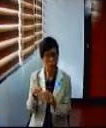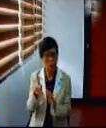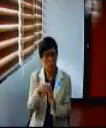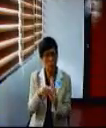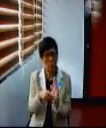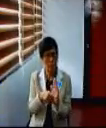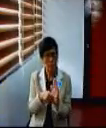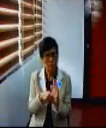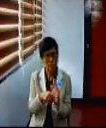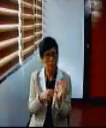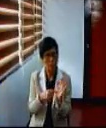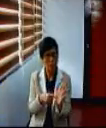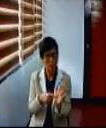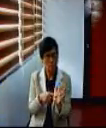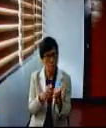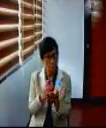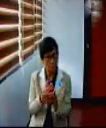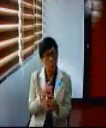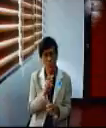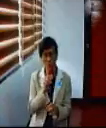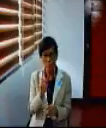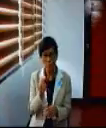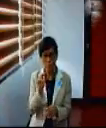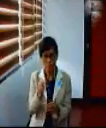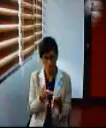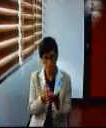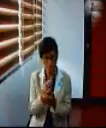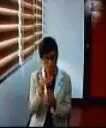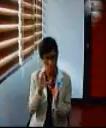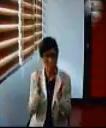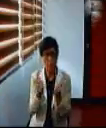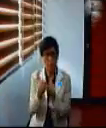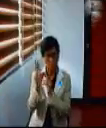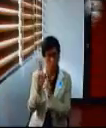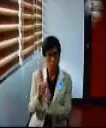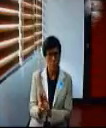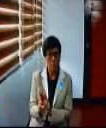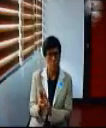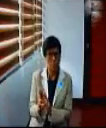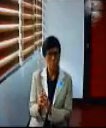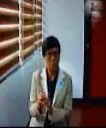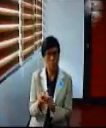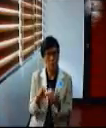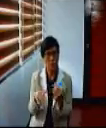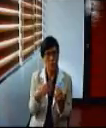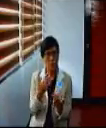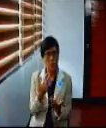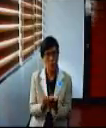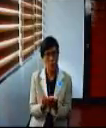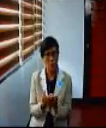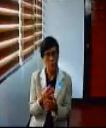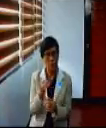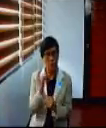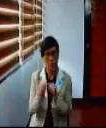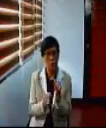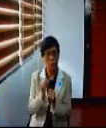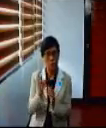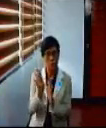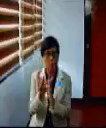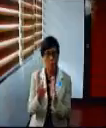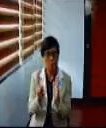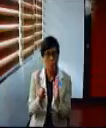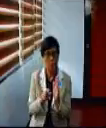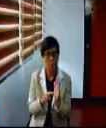that the necessary rights for companies to respect are based in the International Bill of Rights and the